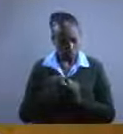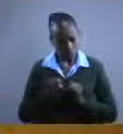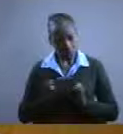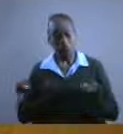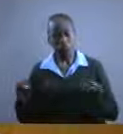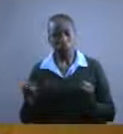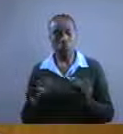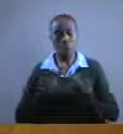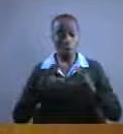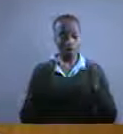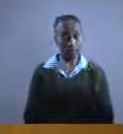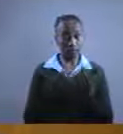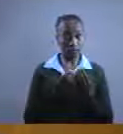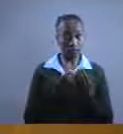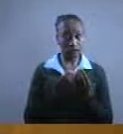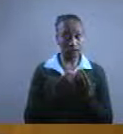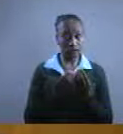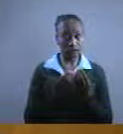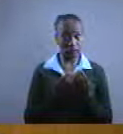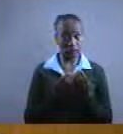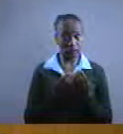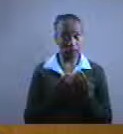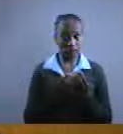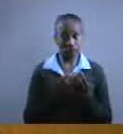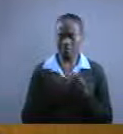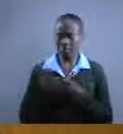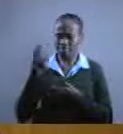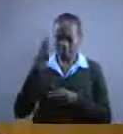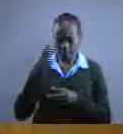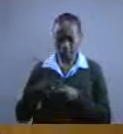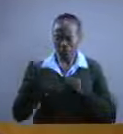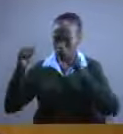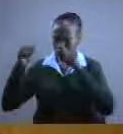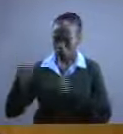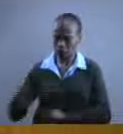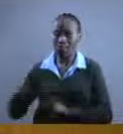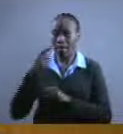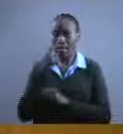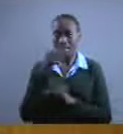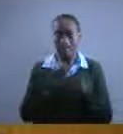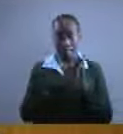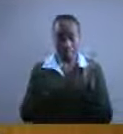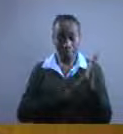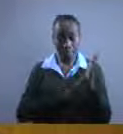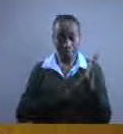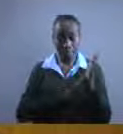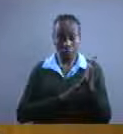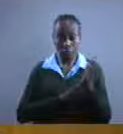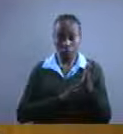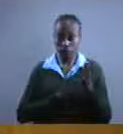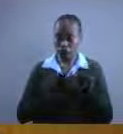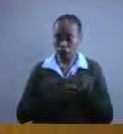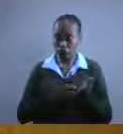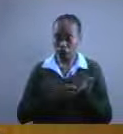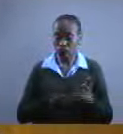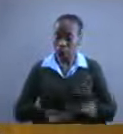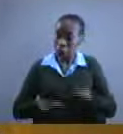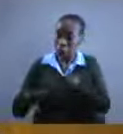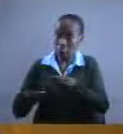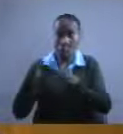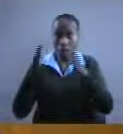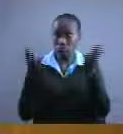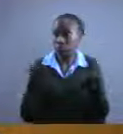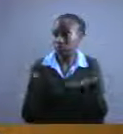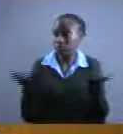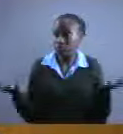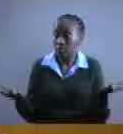the committee has finally agreed that the bill should be presented before this House for consideration and should